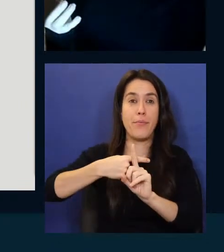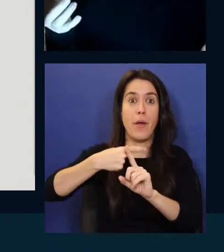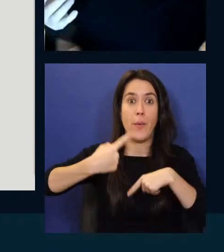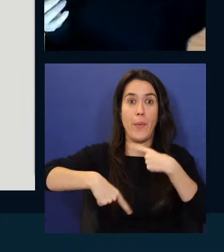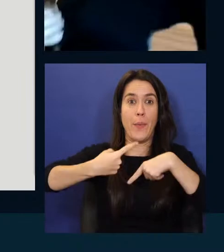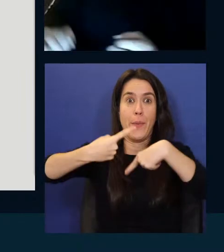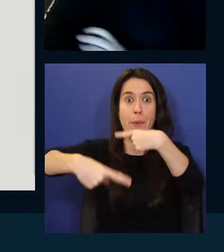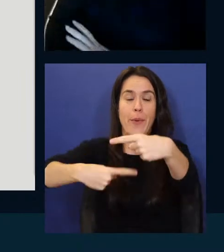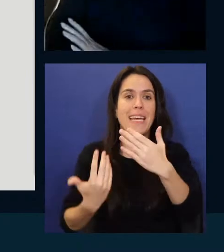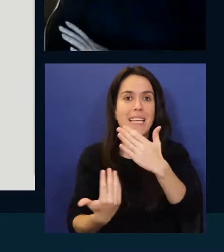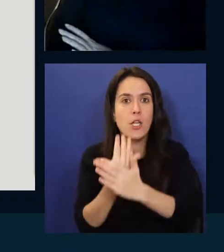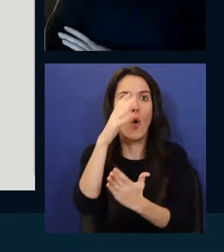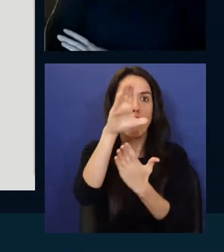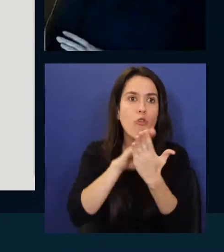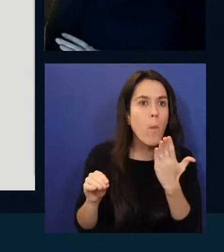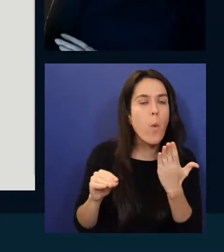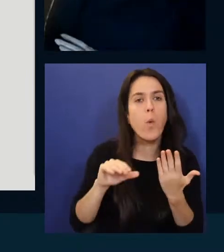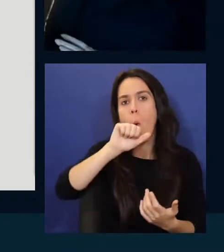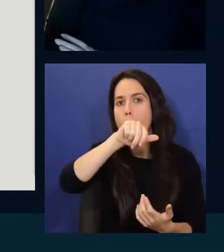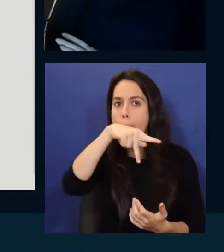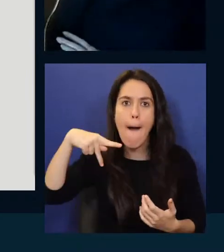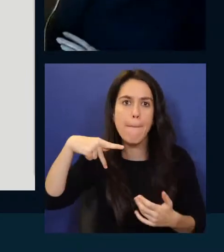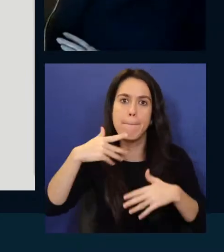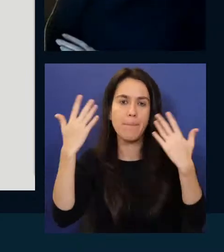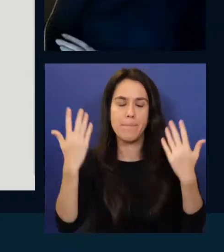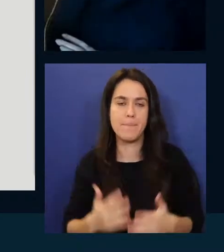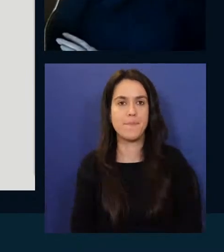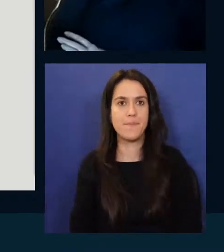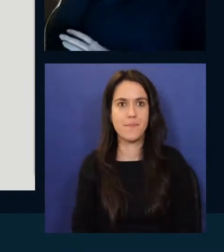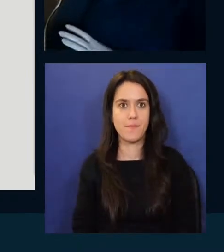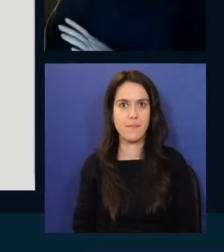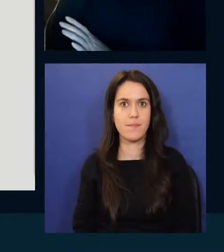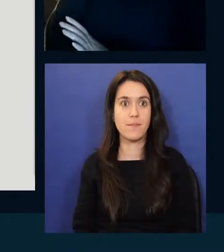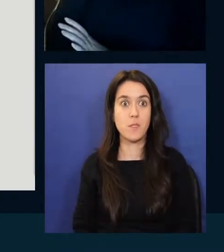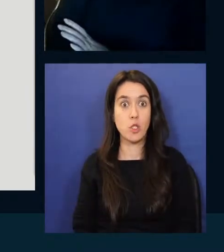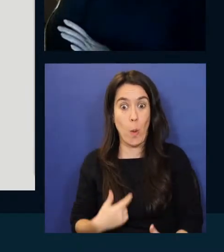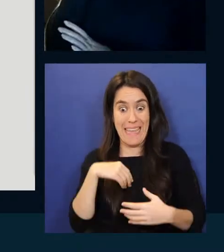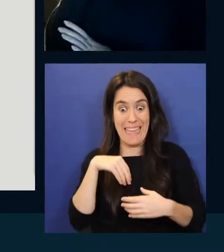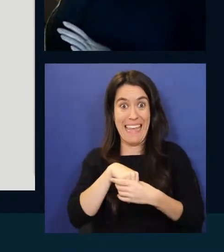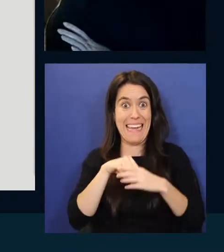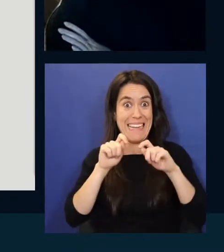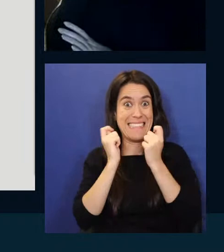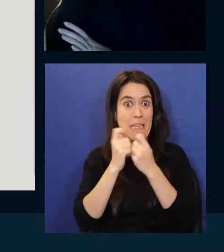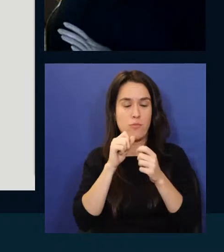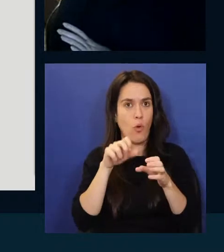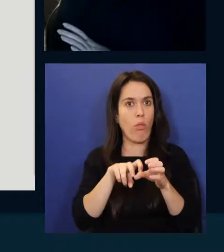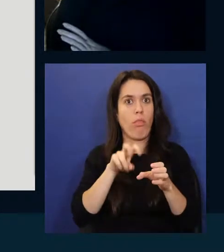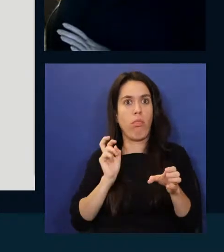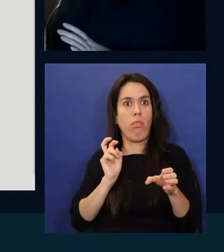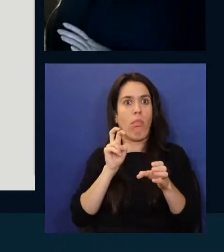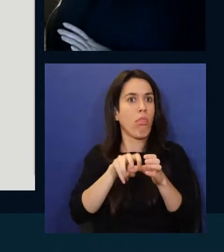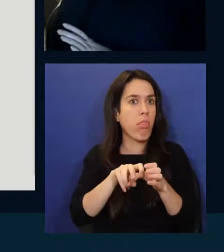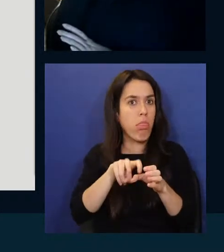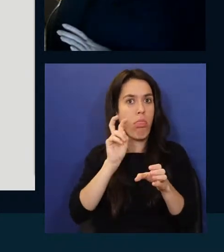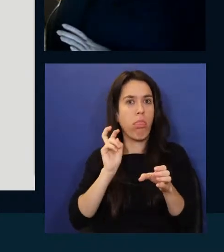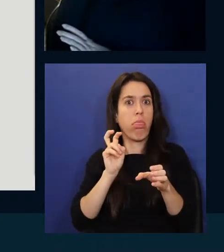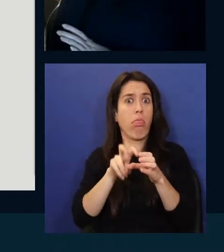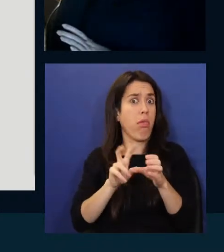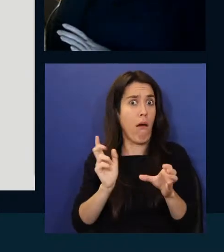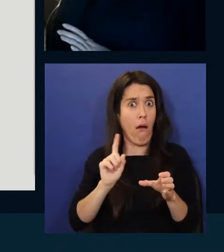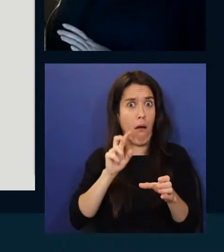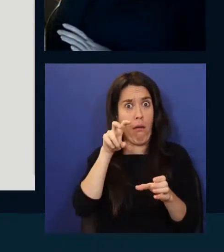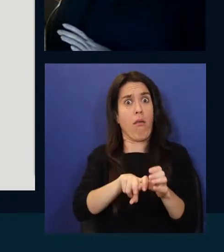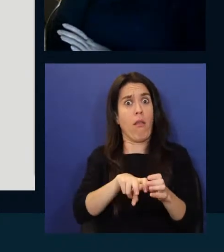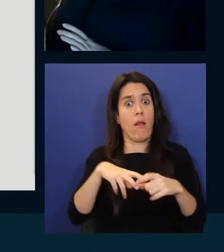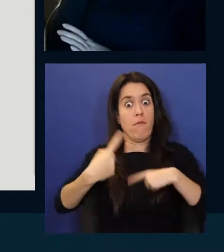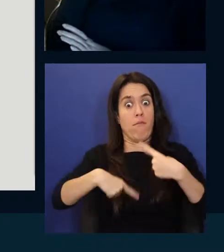or an app for that matter while you're in Teams. And this is a real accelerator from